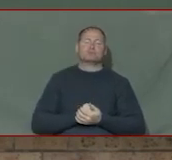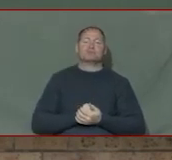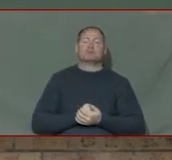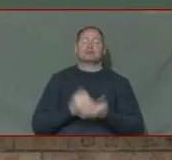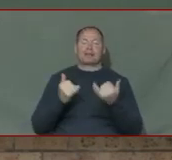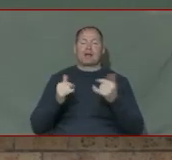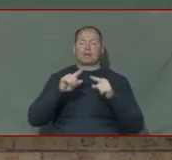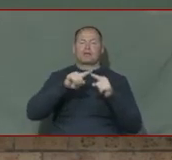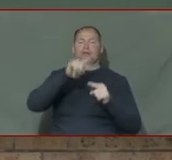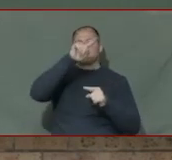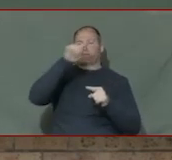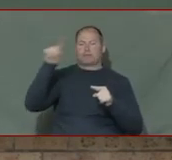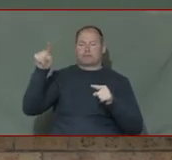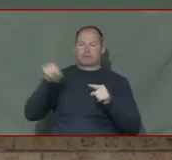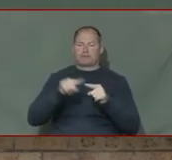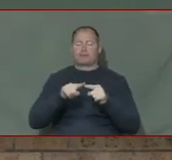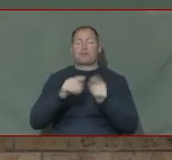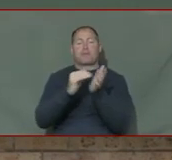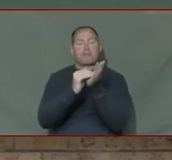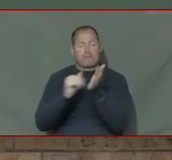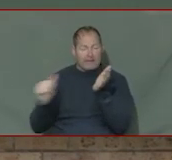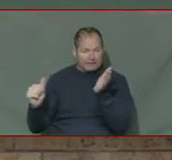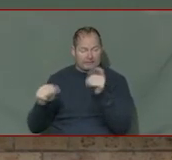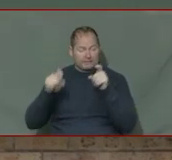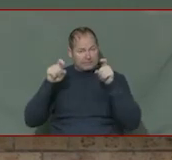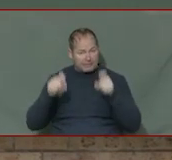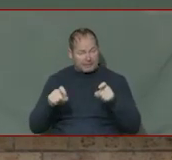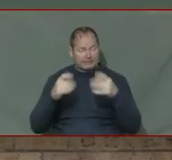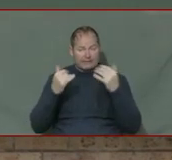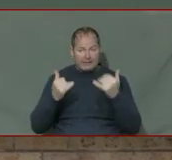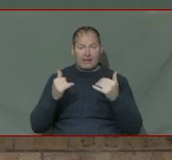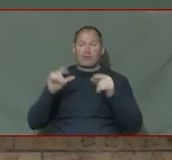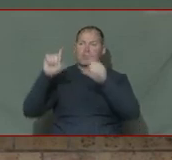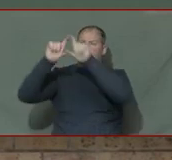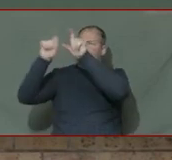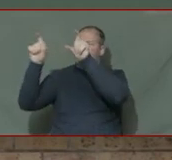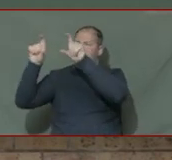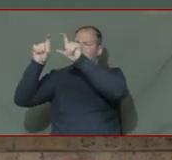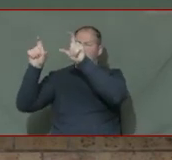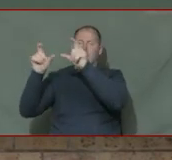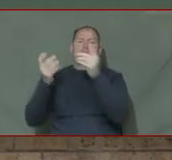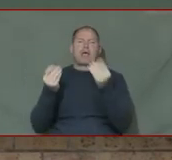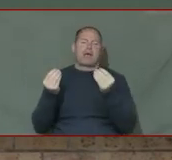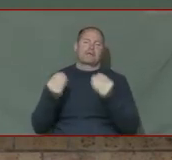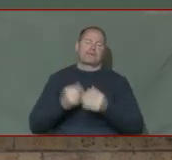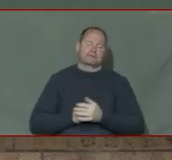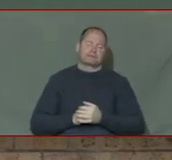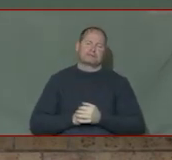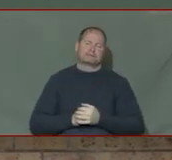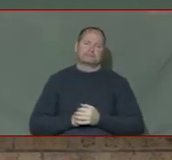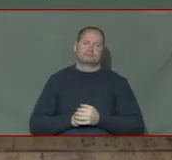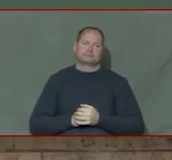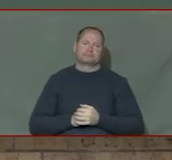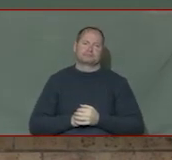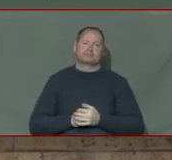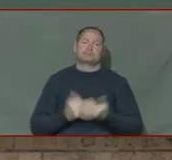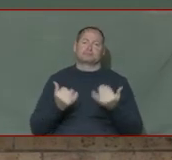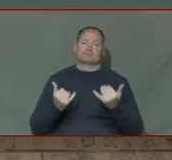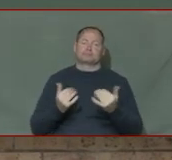the triangle, will give you the segment. Do you understand that? I repeat,